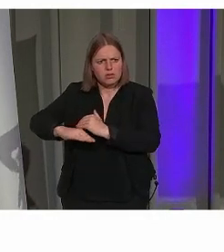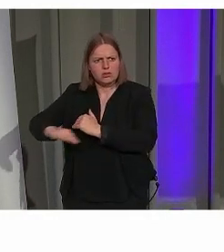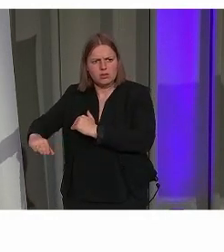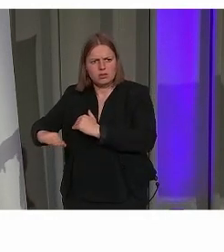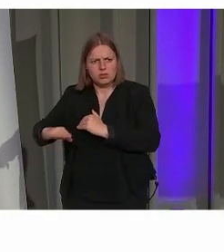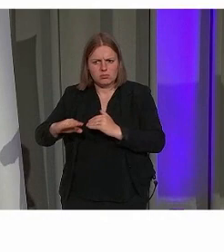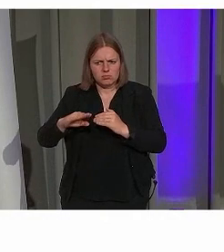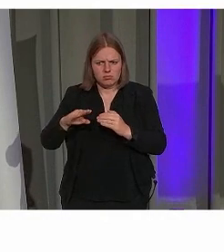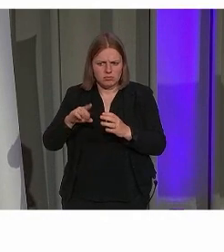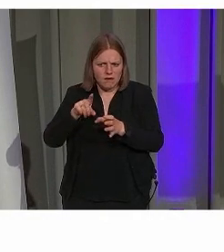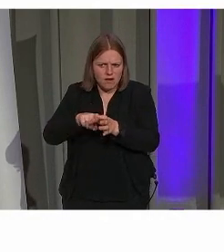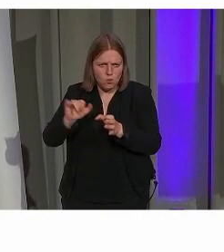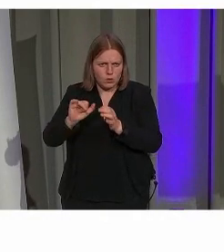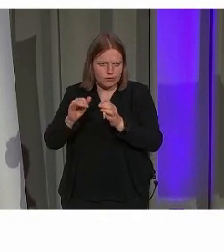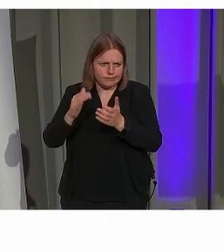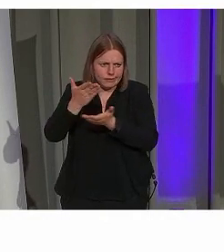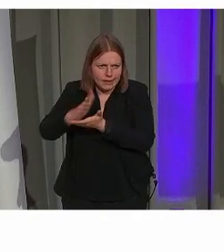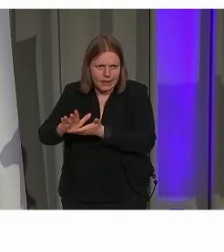each zone.